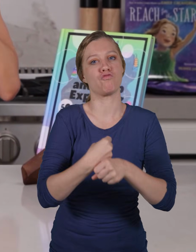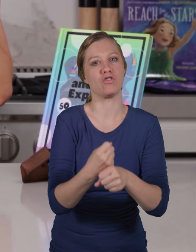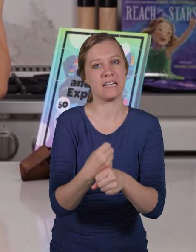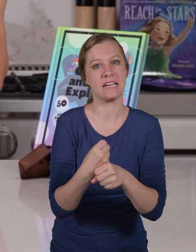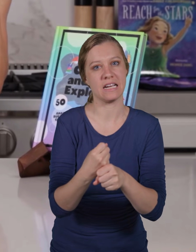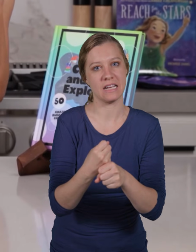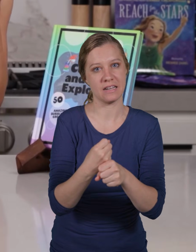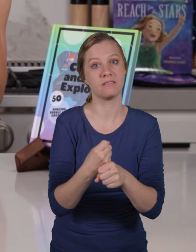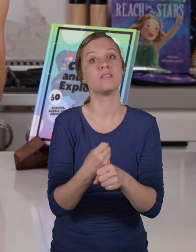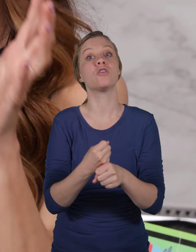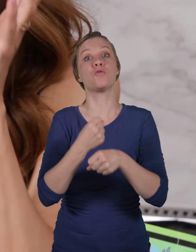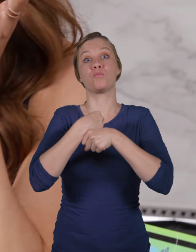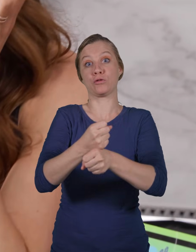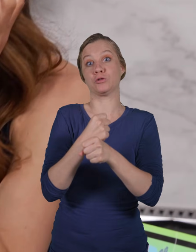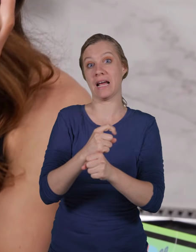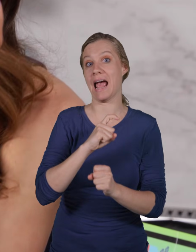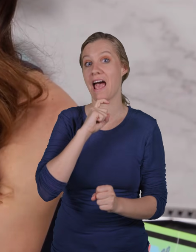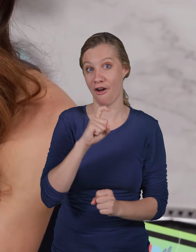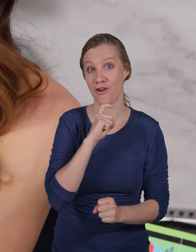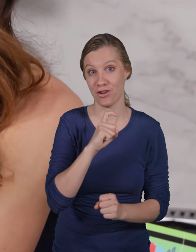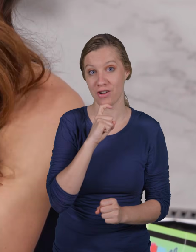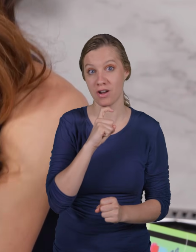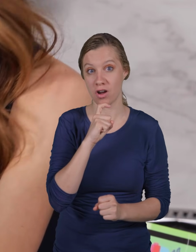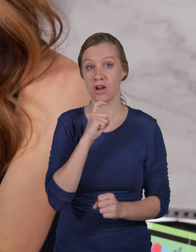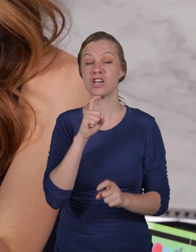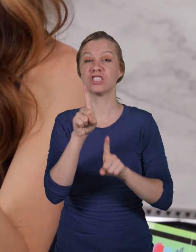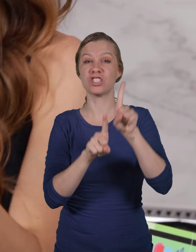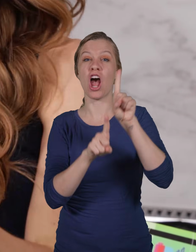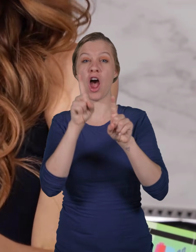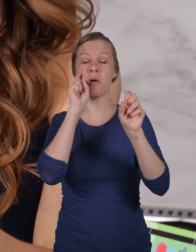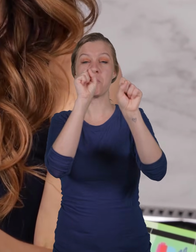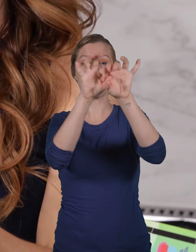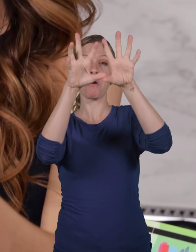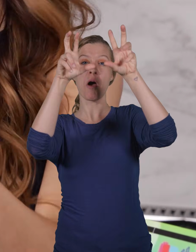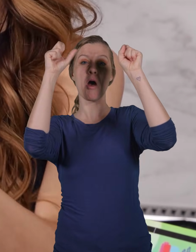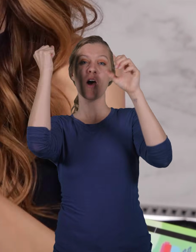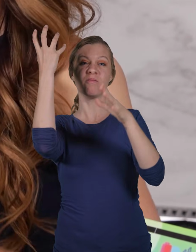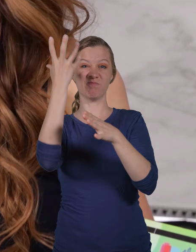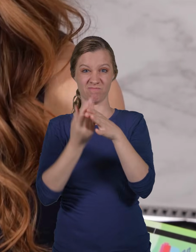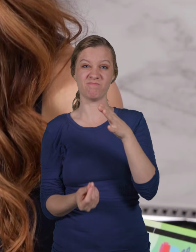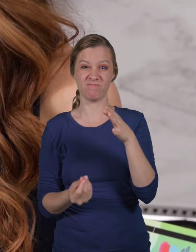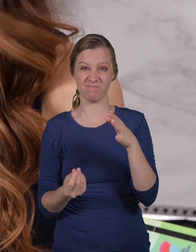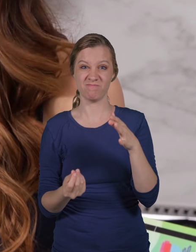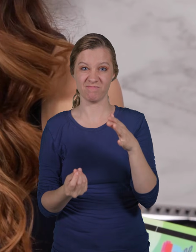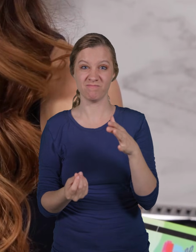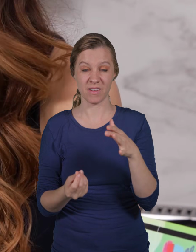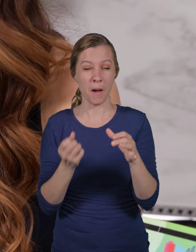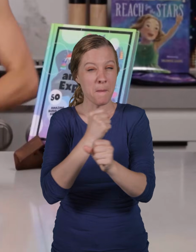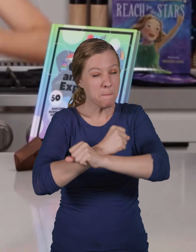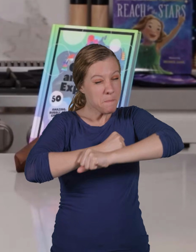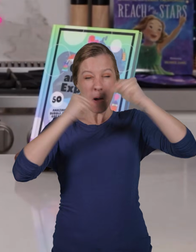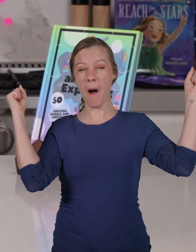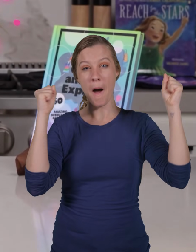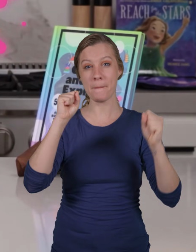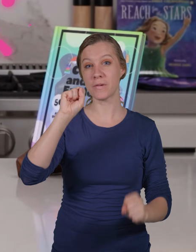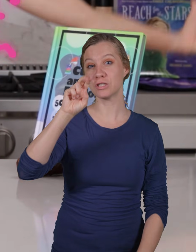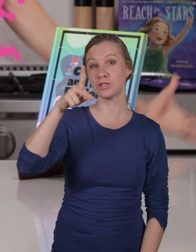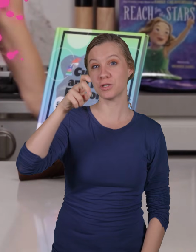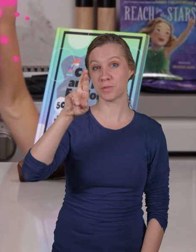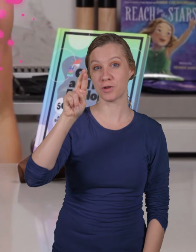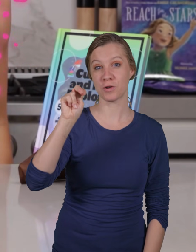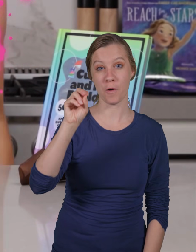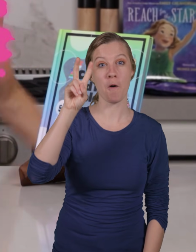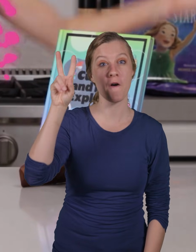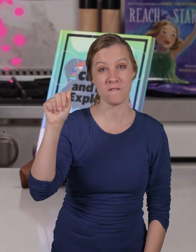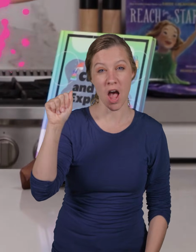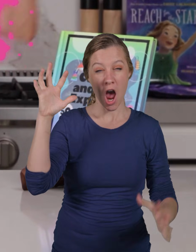iron than it creates. And so by producing iron, a star will eventually die. By exploding into